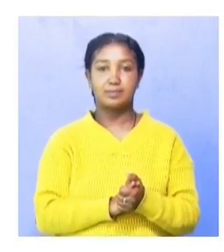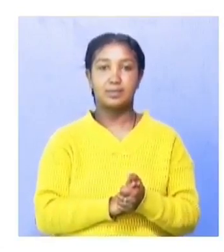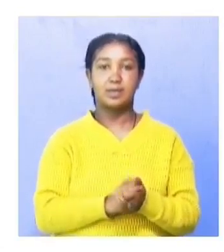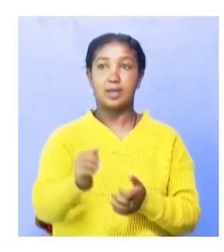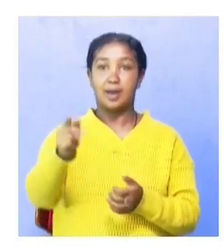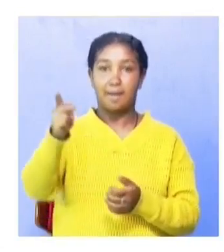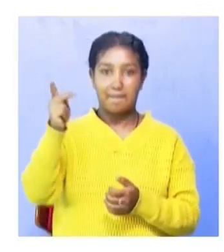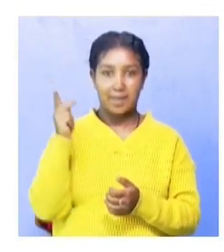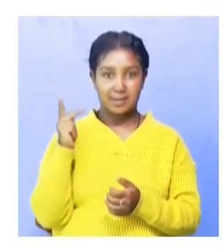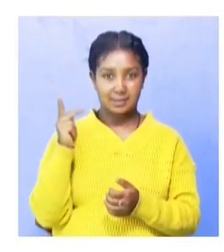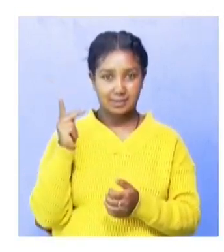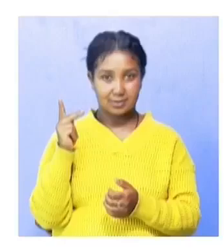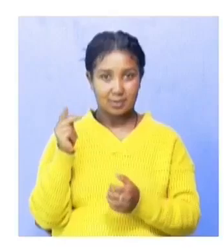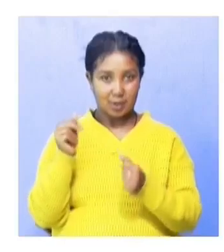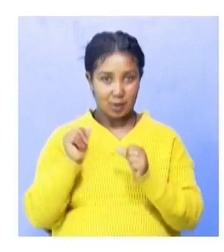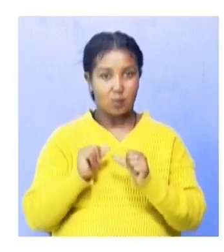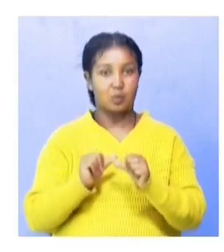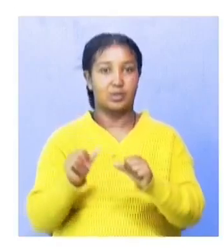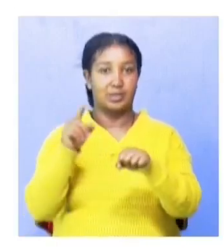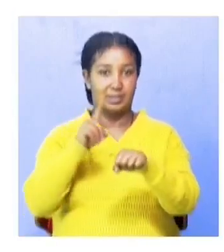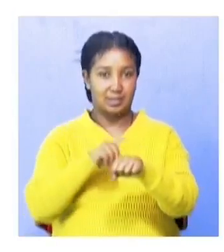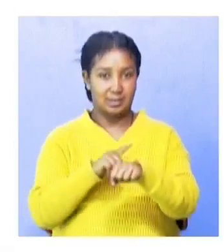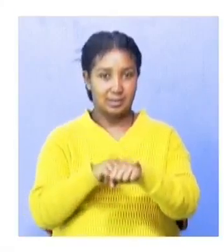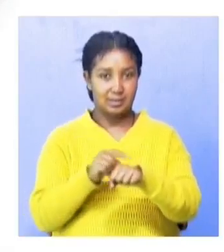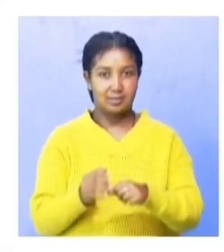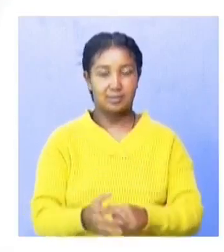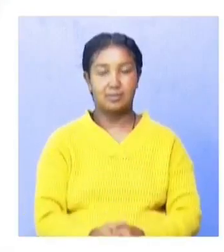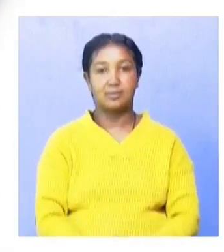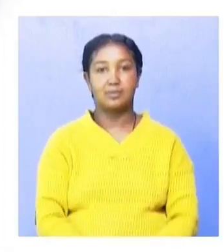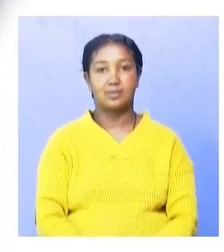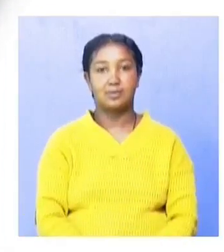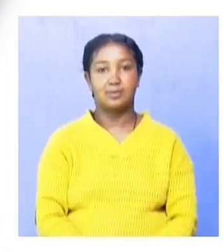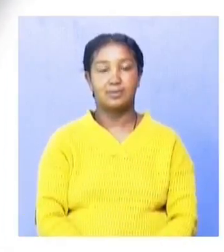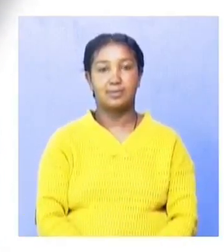past continuous tense.